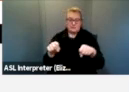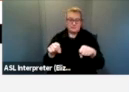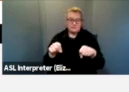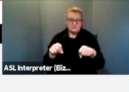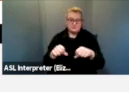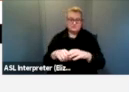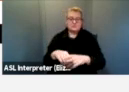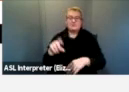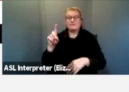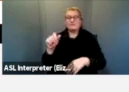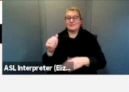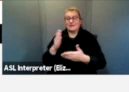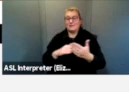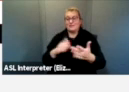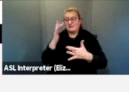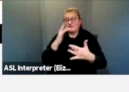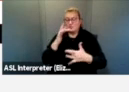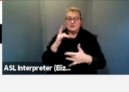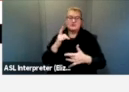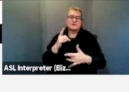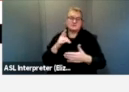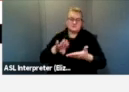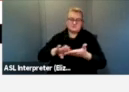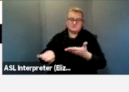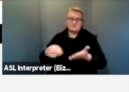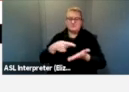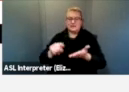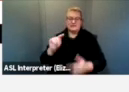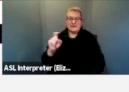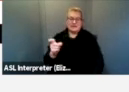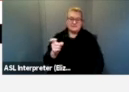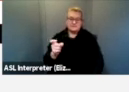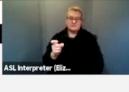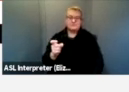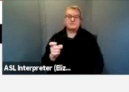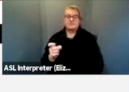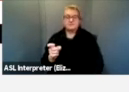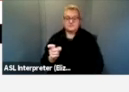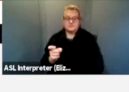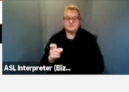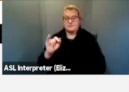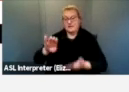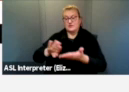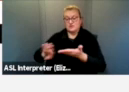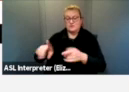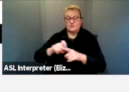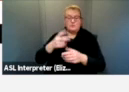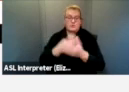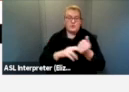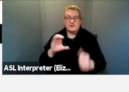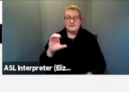are disabled by infirmities, are exempted from paying taxes. Remember, this is exclusion from both